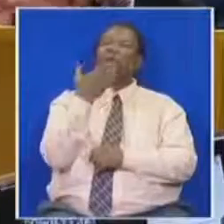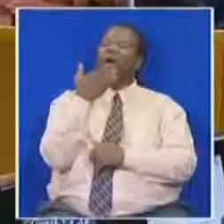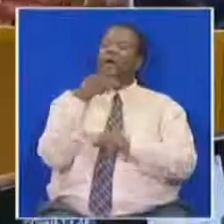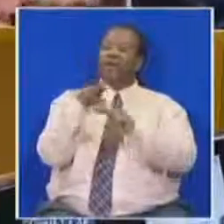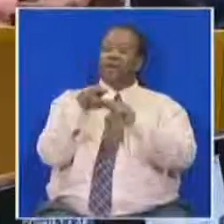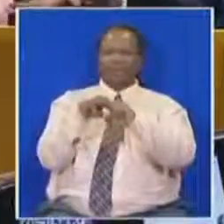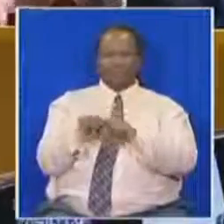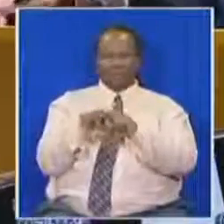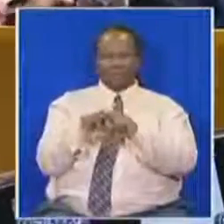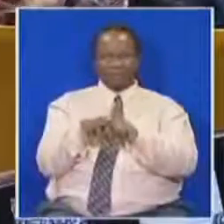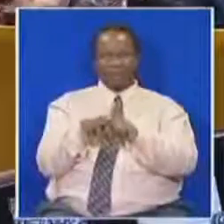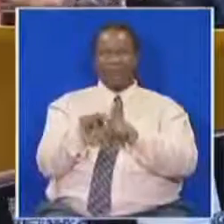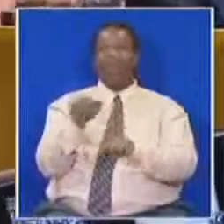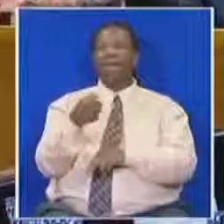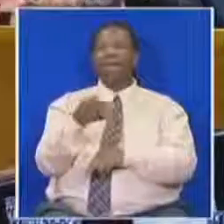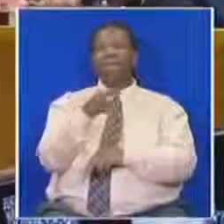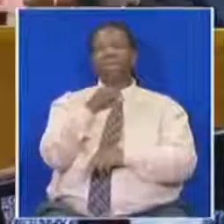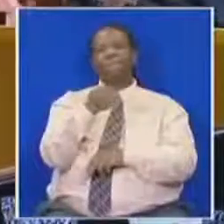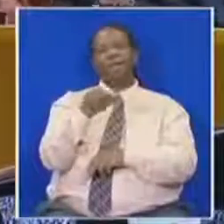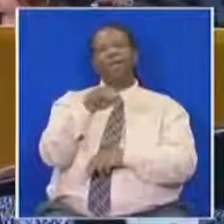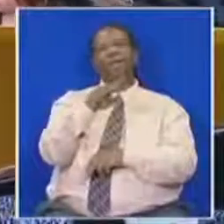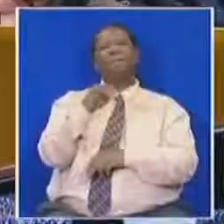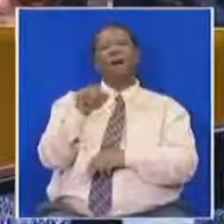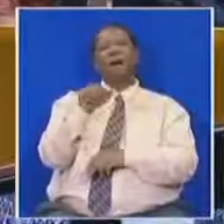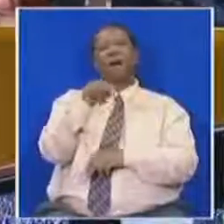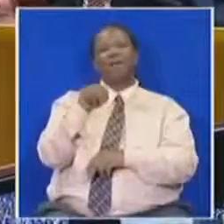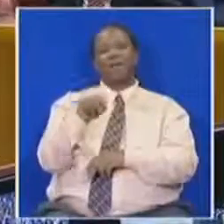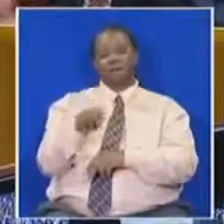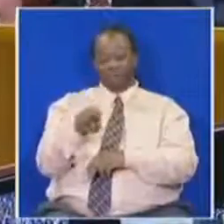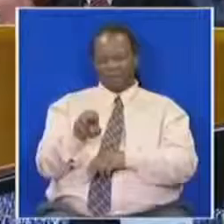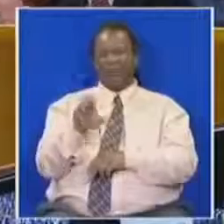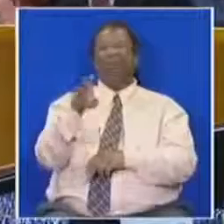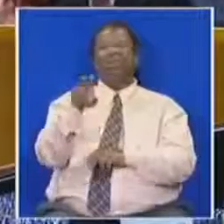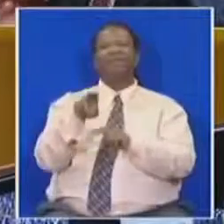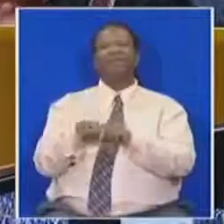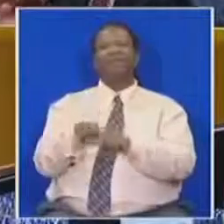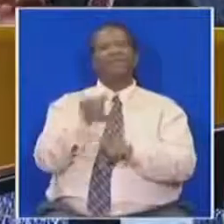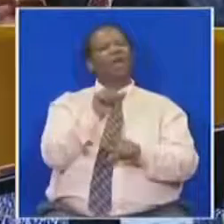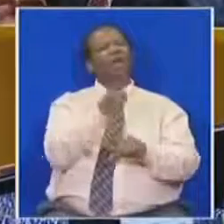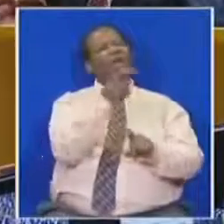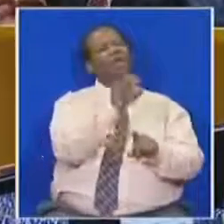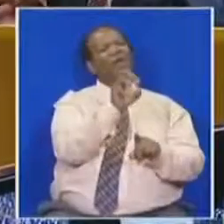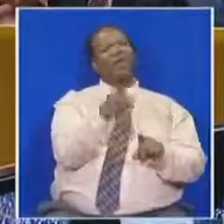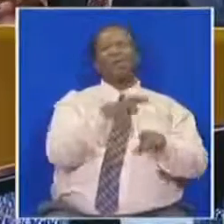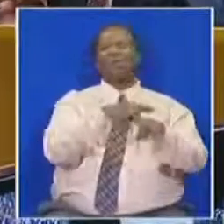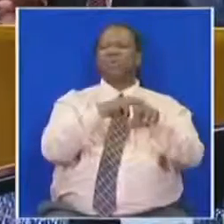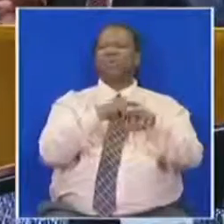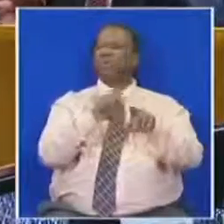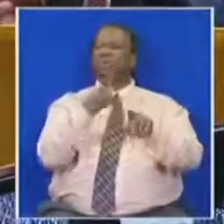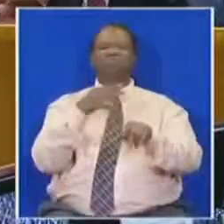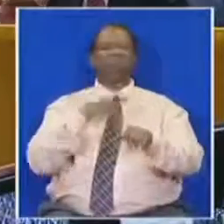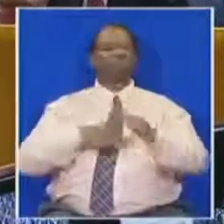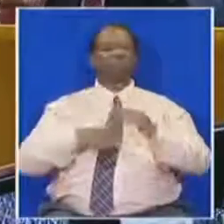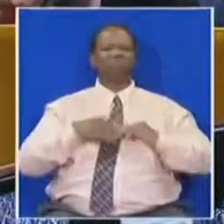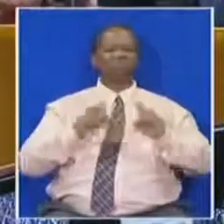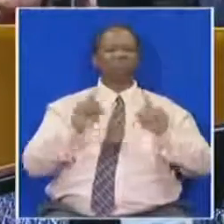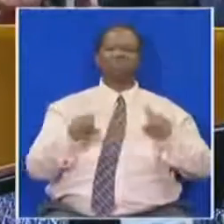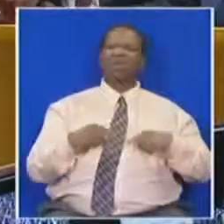seat, Honourable Maimane. Racist. Order, sir. Racist. We cannot tolerate racist.